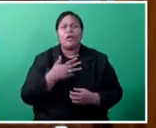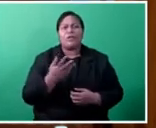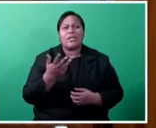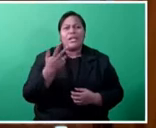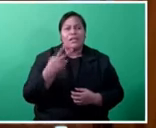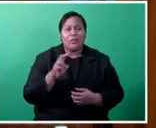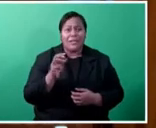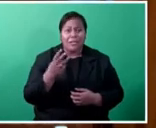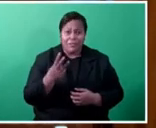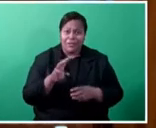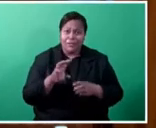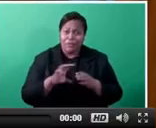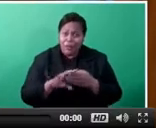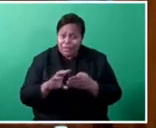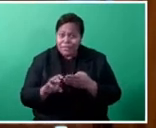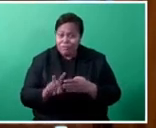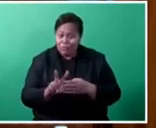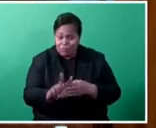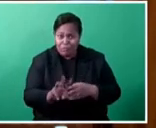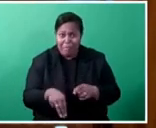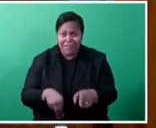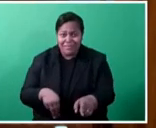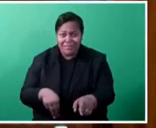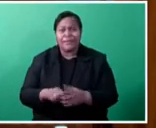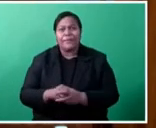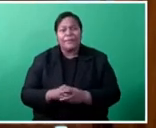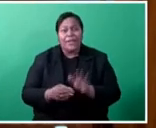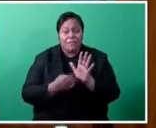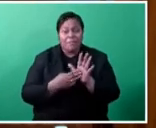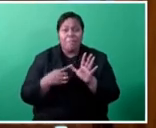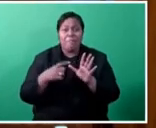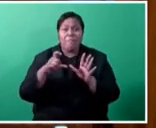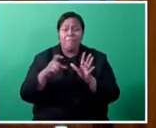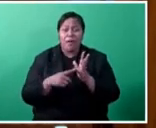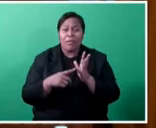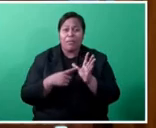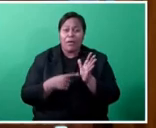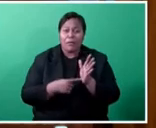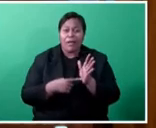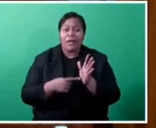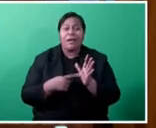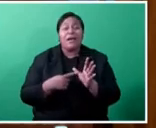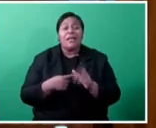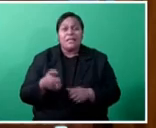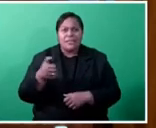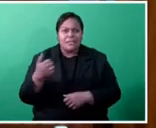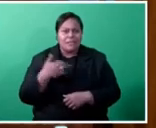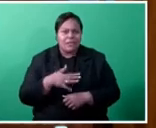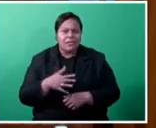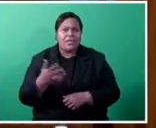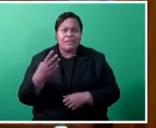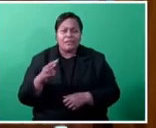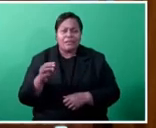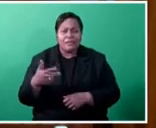members. Matangali Sero of Nambiti, Raketi, Madwata have received $63,828 to 67